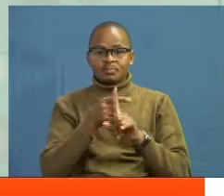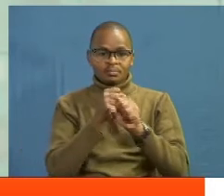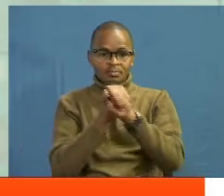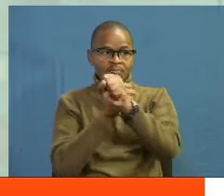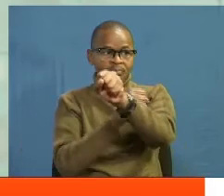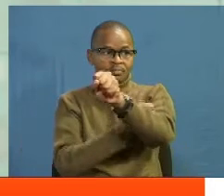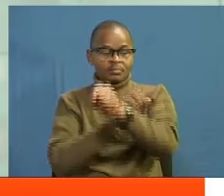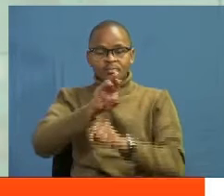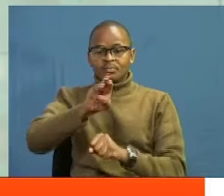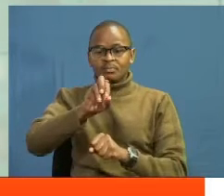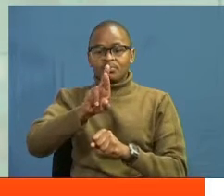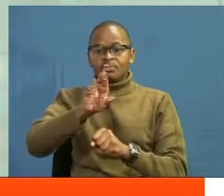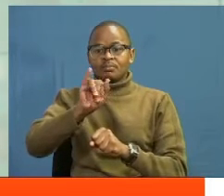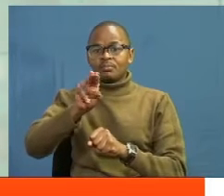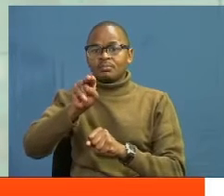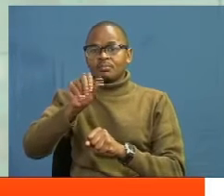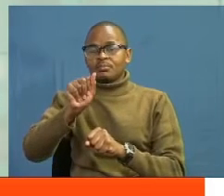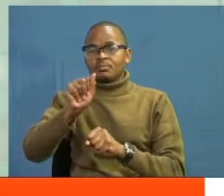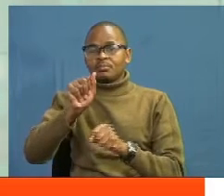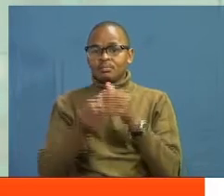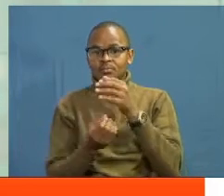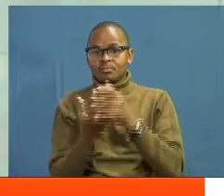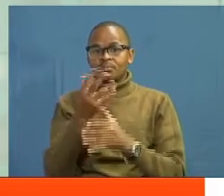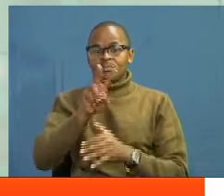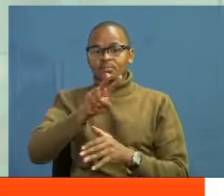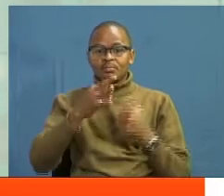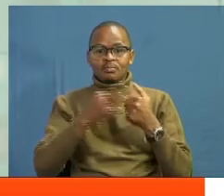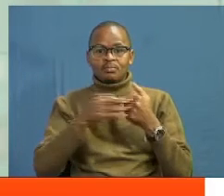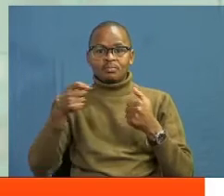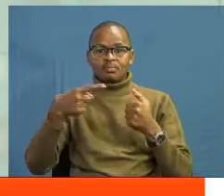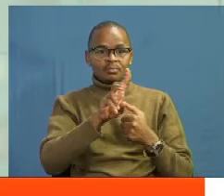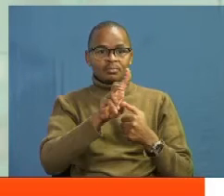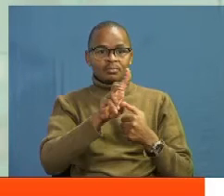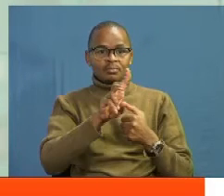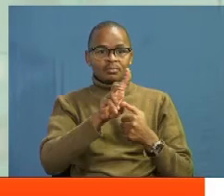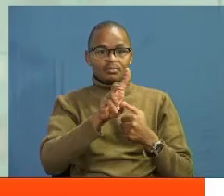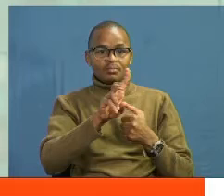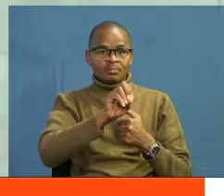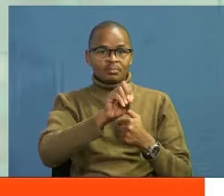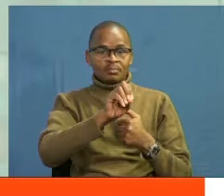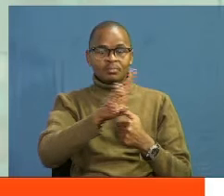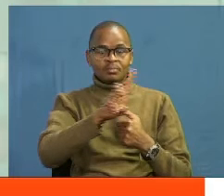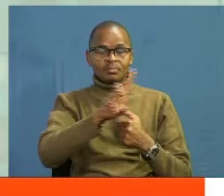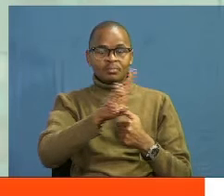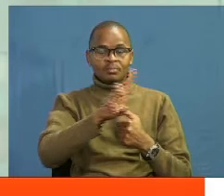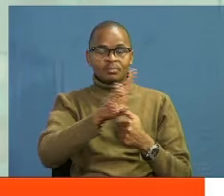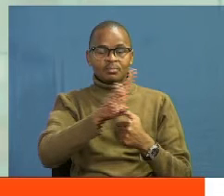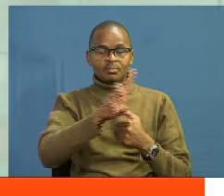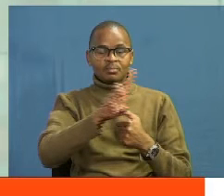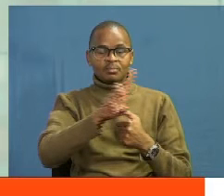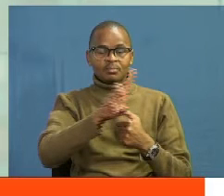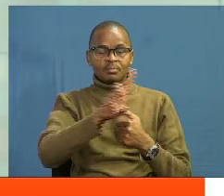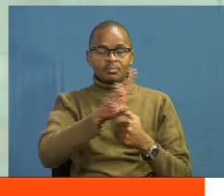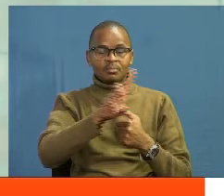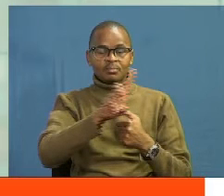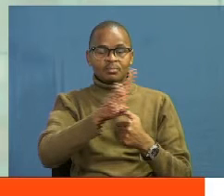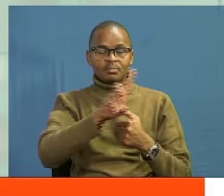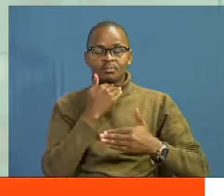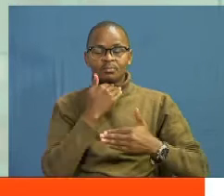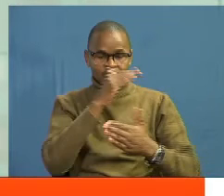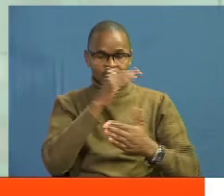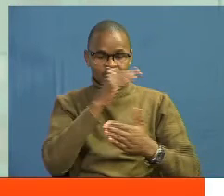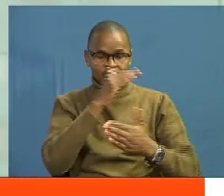Linda and Bill Gates Foundation launched on the 28th of January 2021. The university seeks to find initiatives for